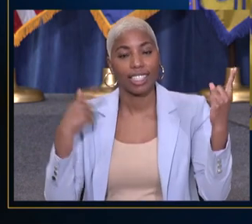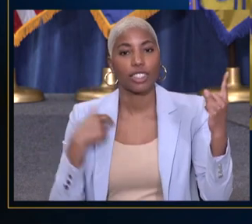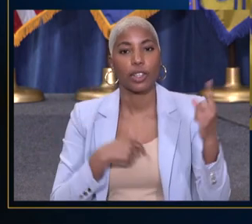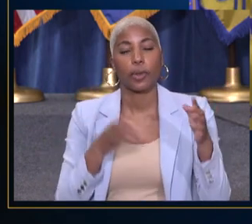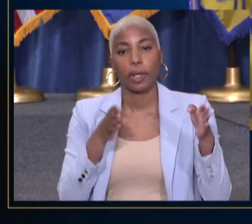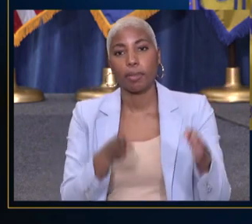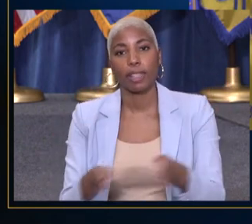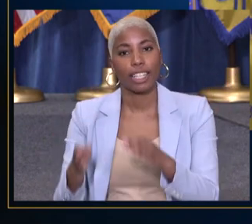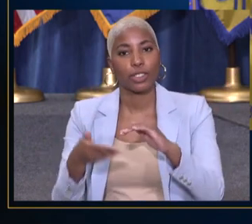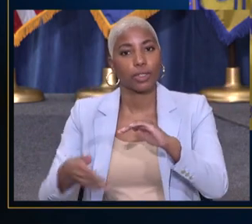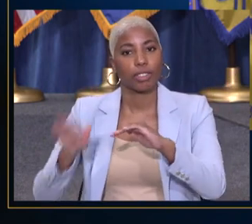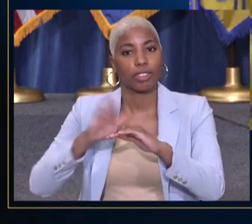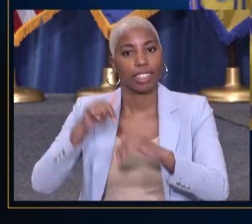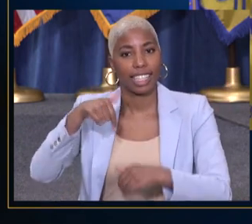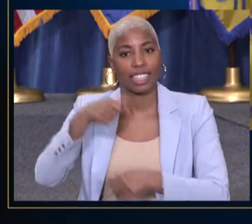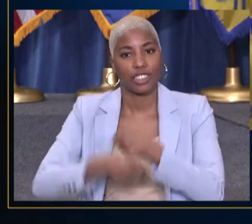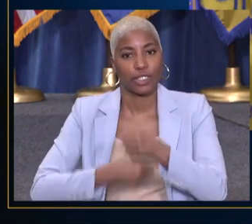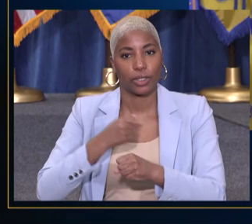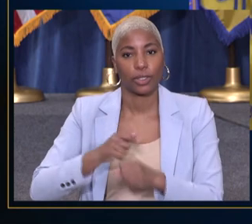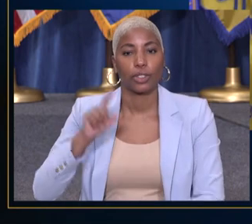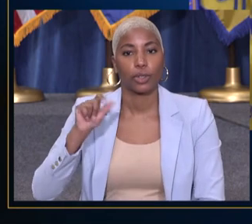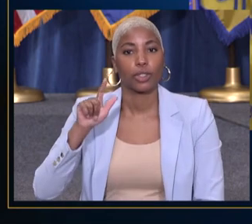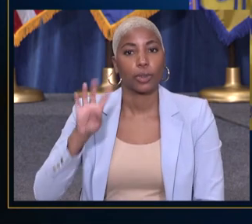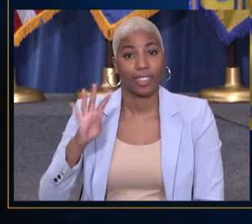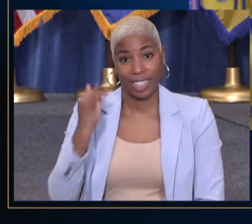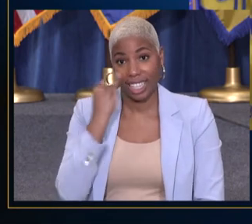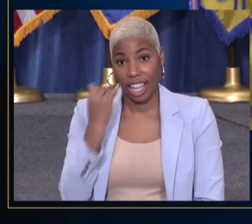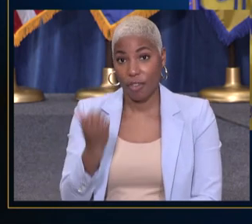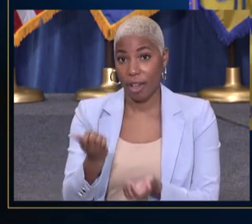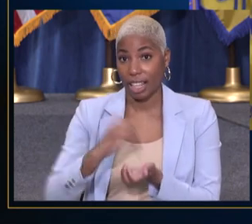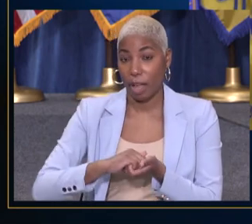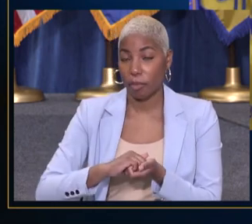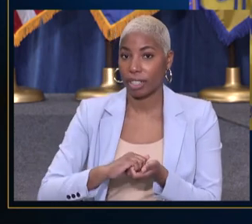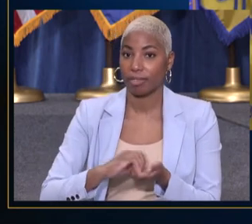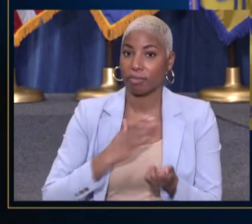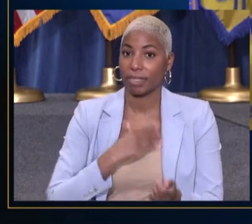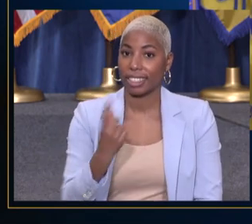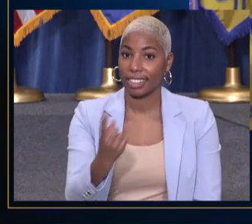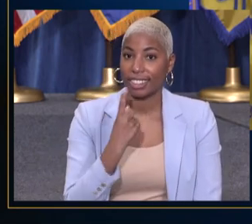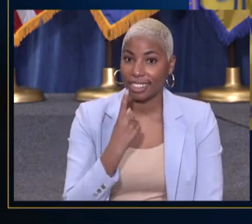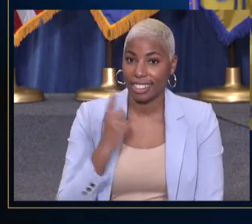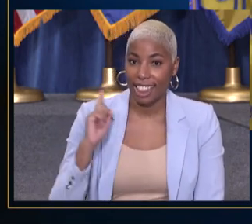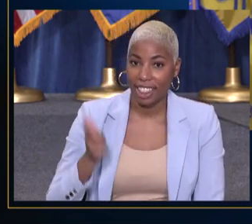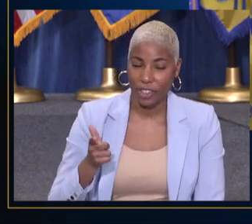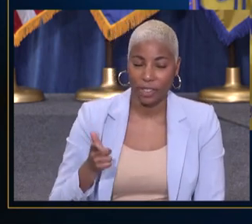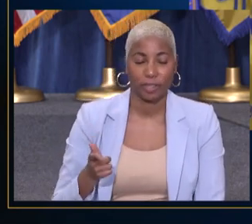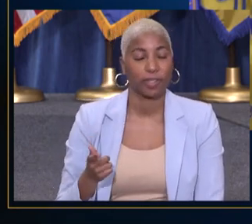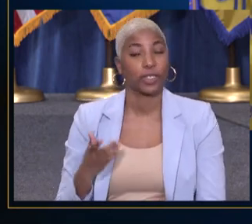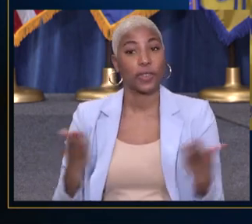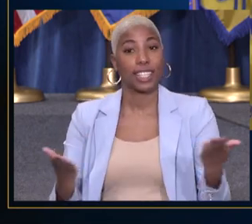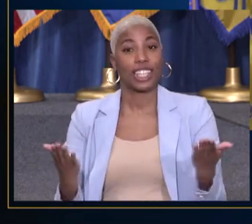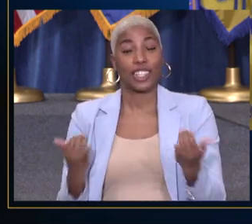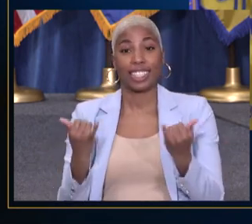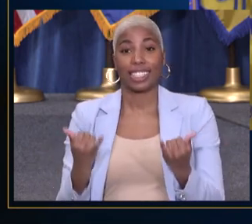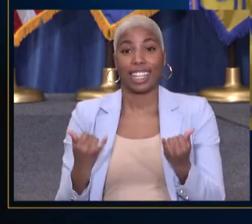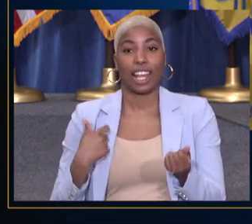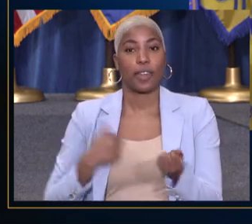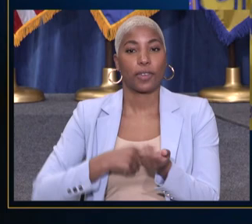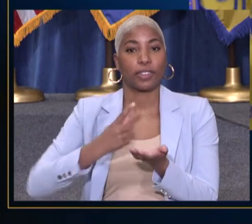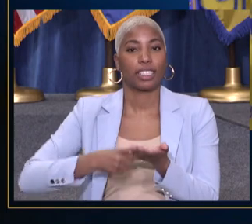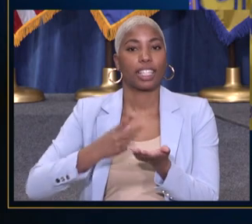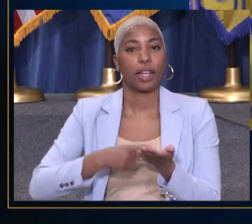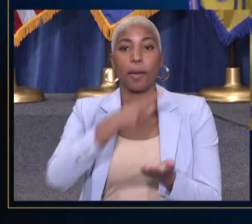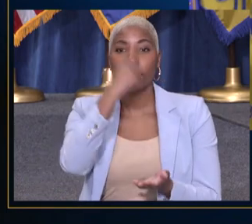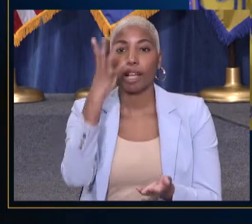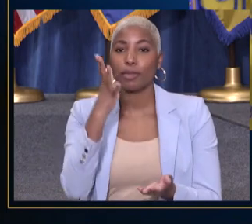more in 2024. And if you'd like to collaborate, do see me after. So here today, we're going to talk about black maternal